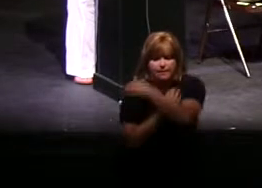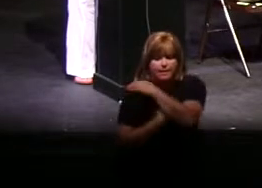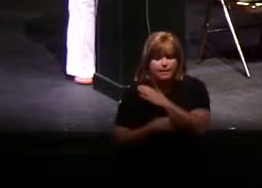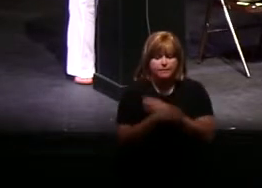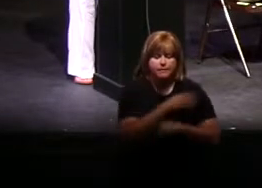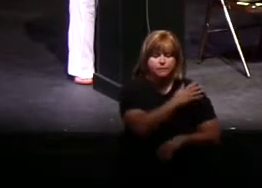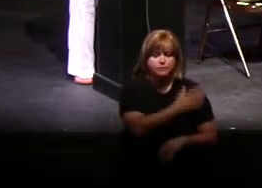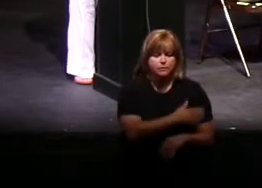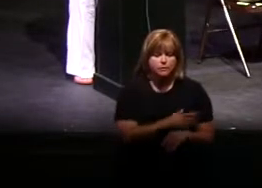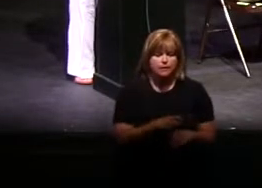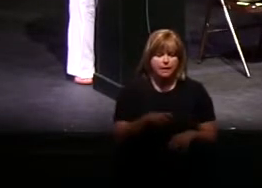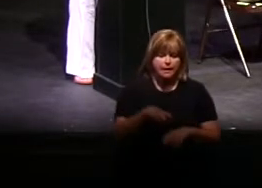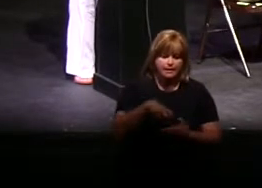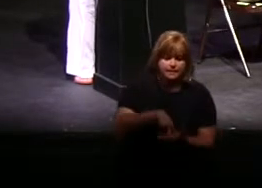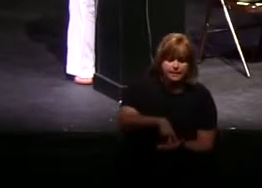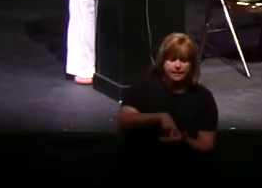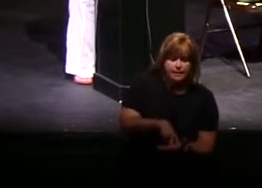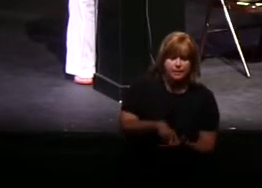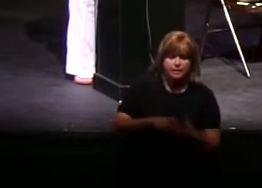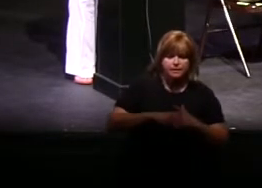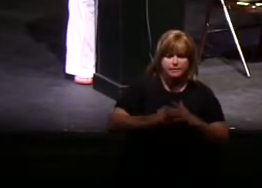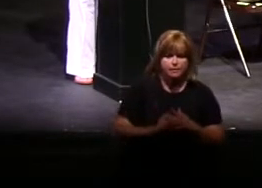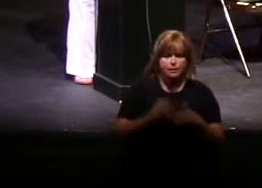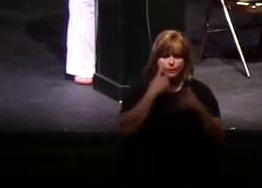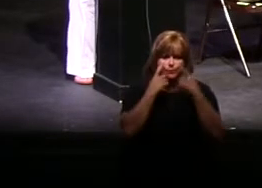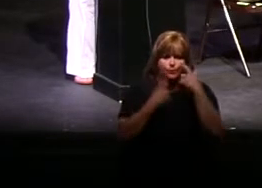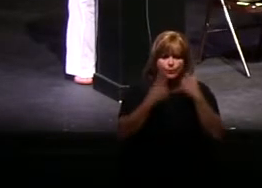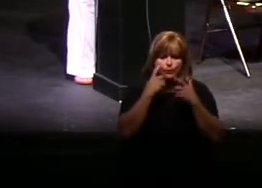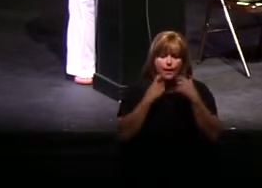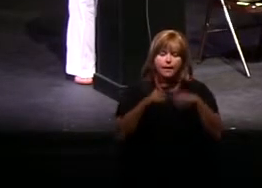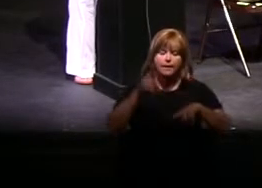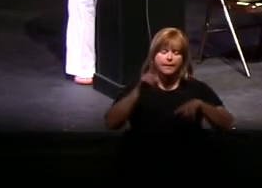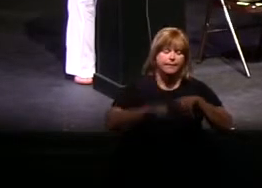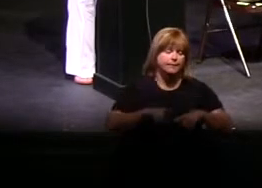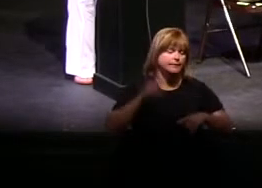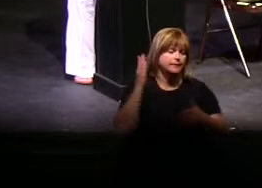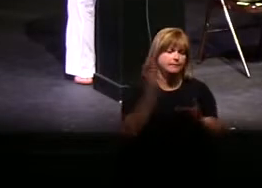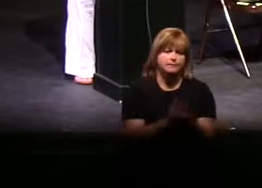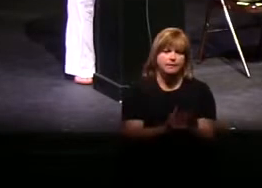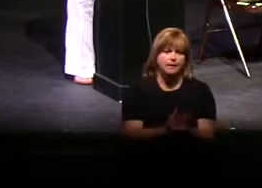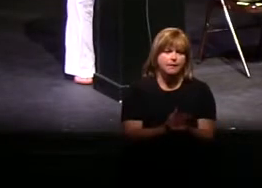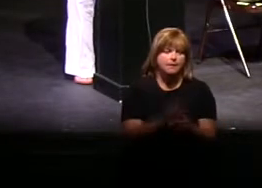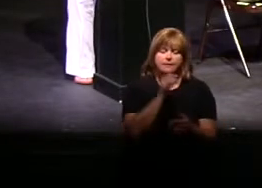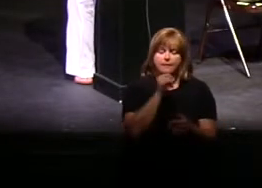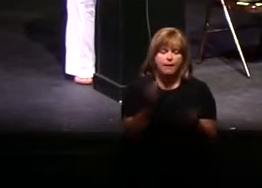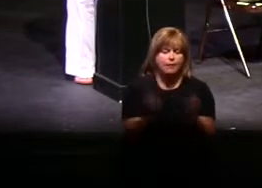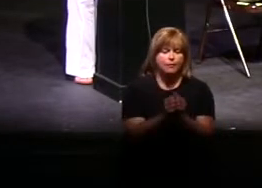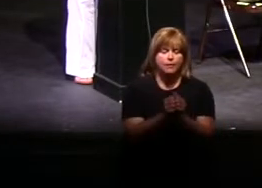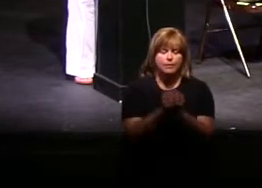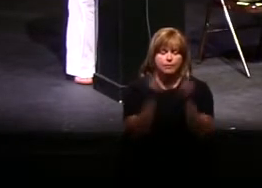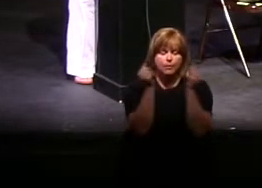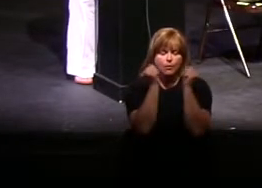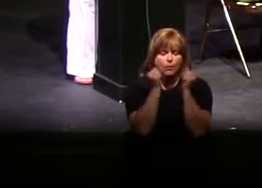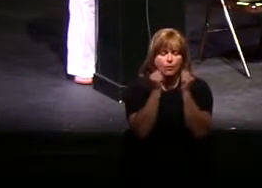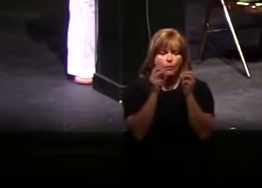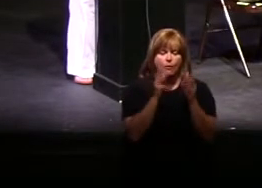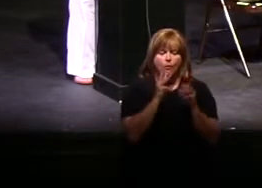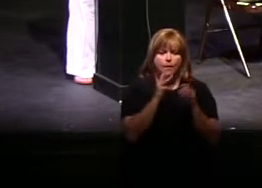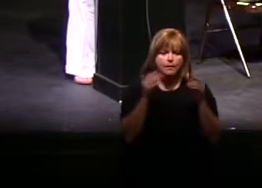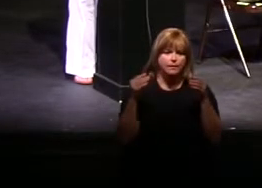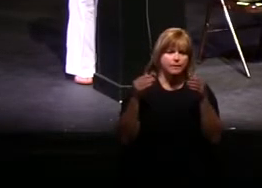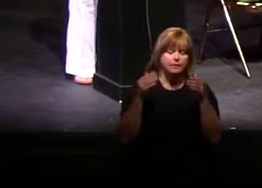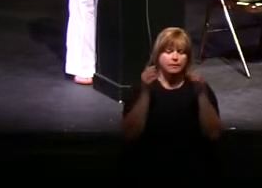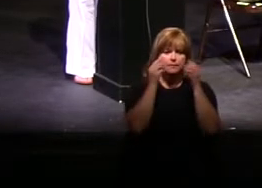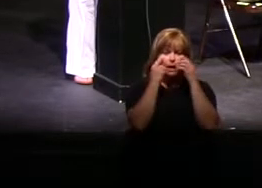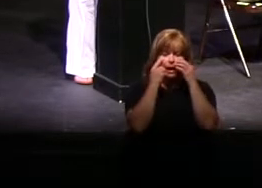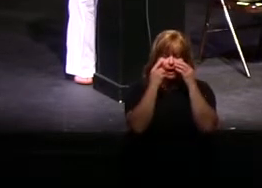hard rocks and began to cry and could not stop, not even with the cold water against my eyes and my